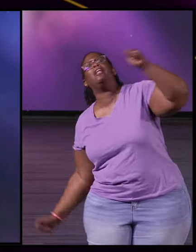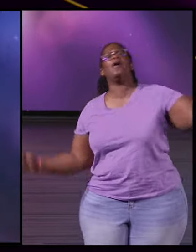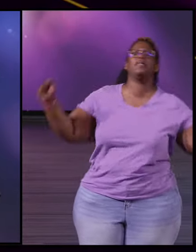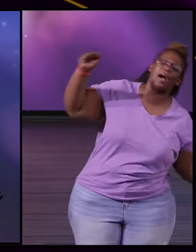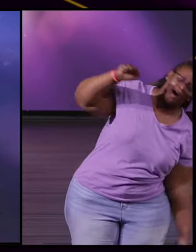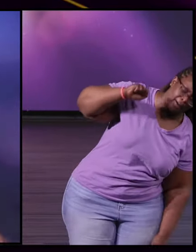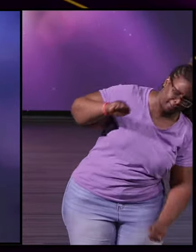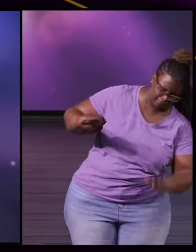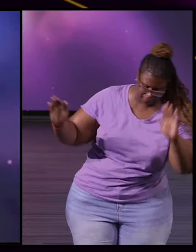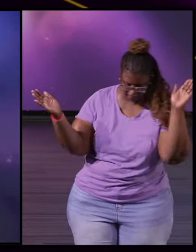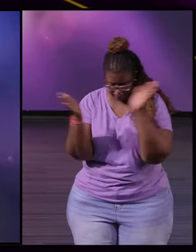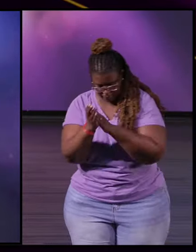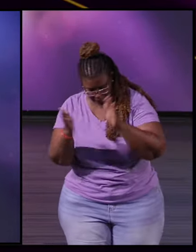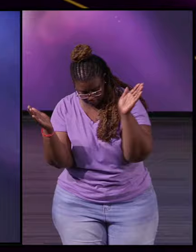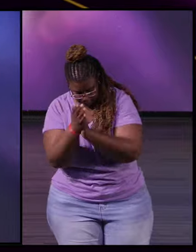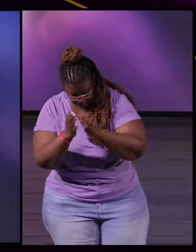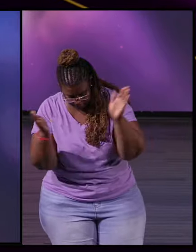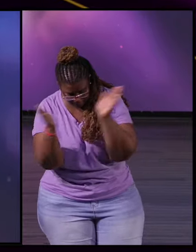Hallelujah.